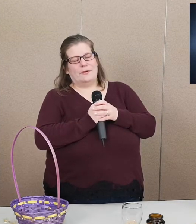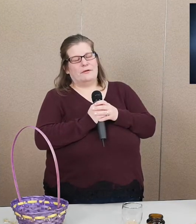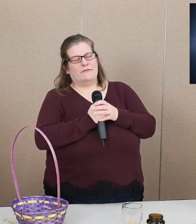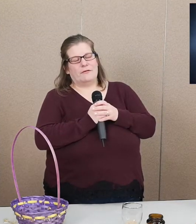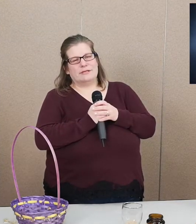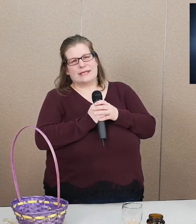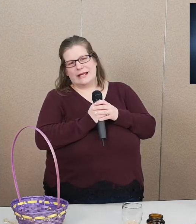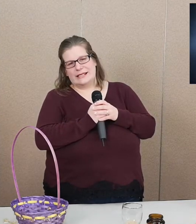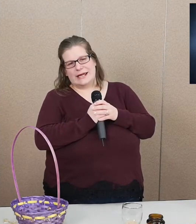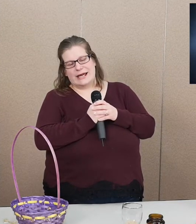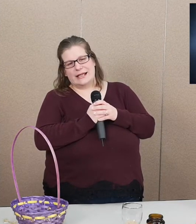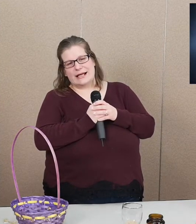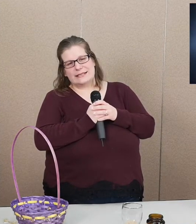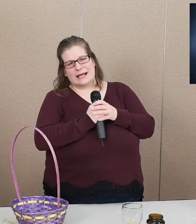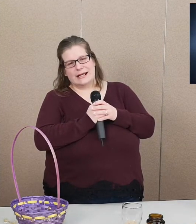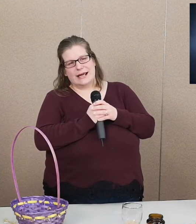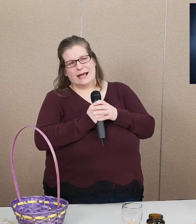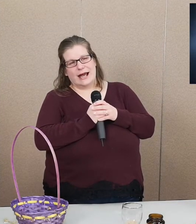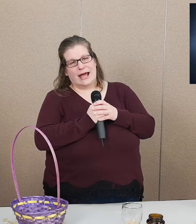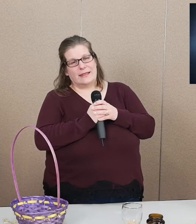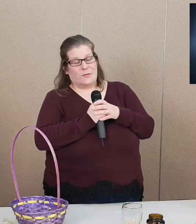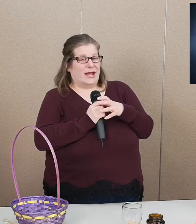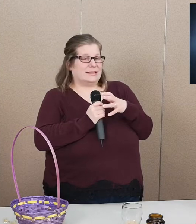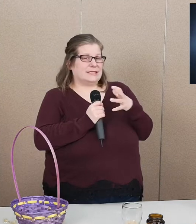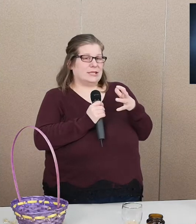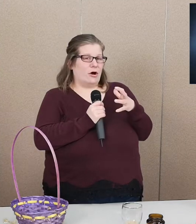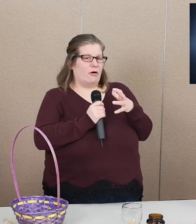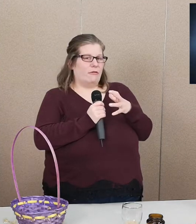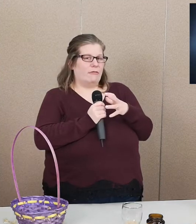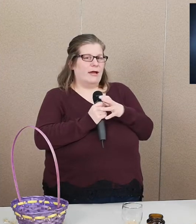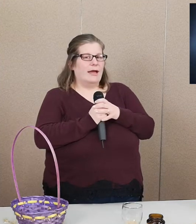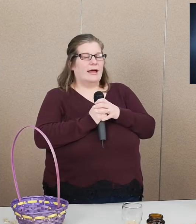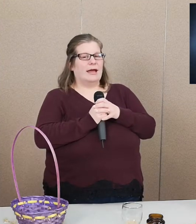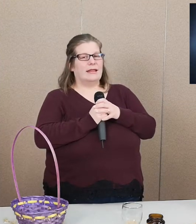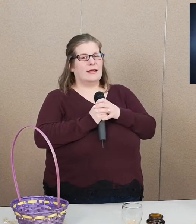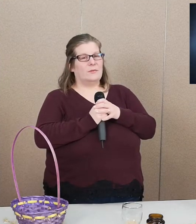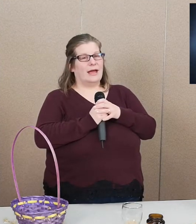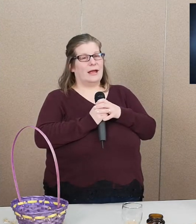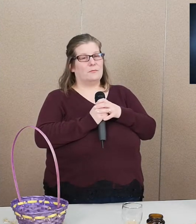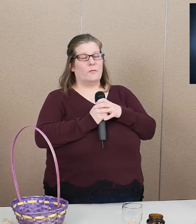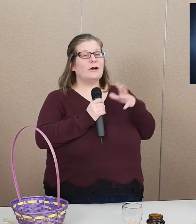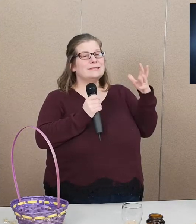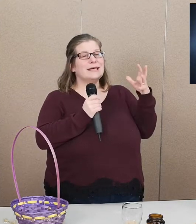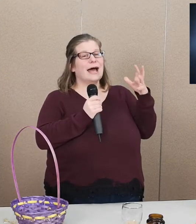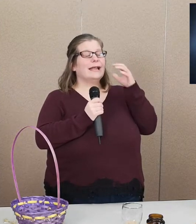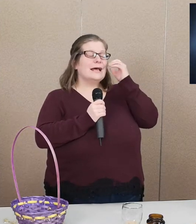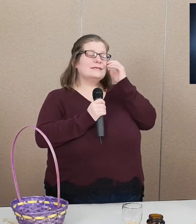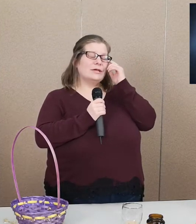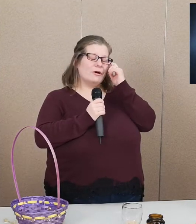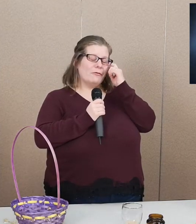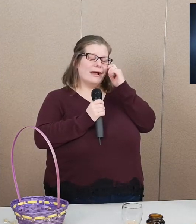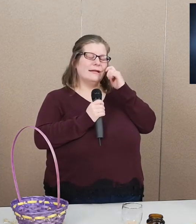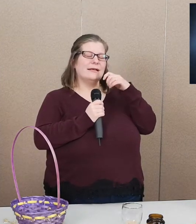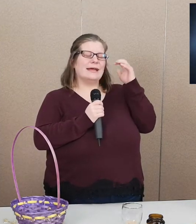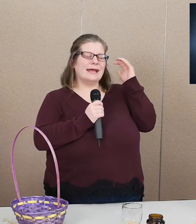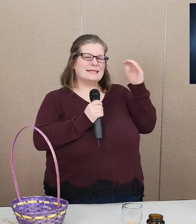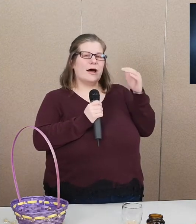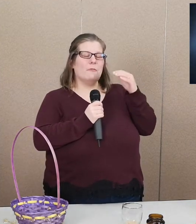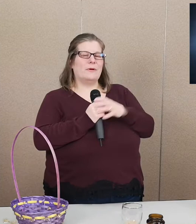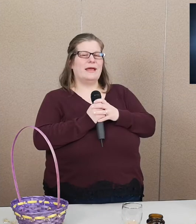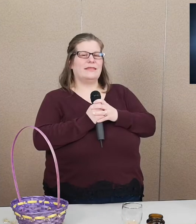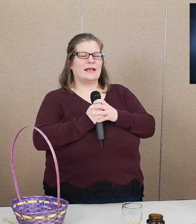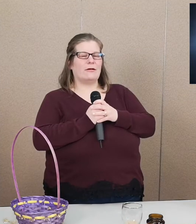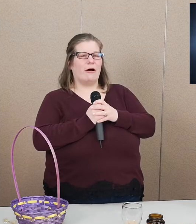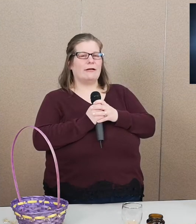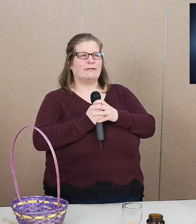a beautiful sunny day last Sunday, and then we had snow, and then we had more sun. So you know what? It's